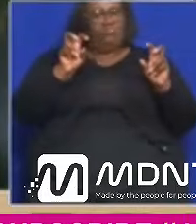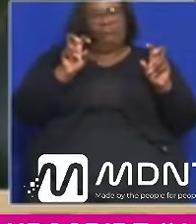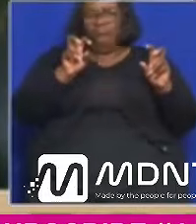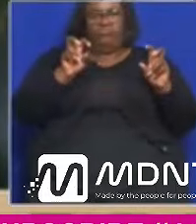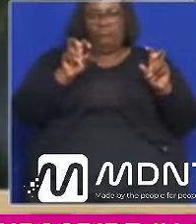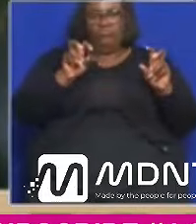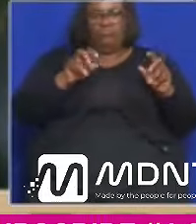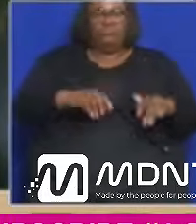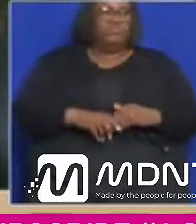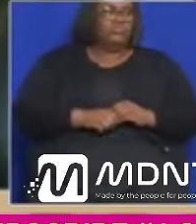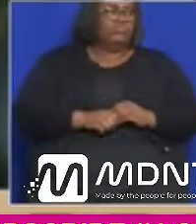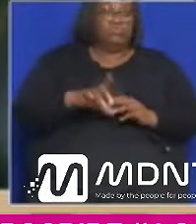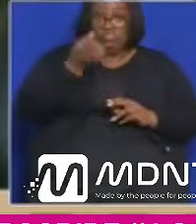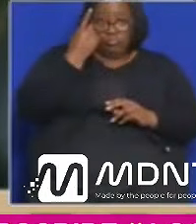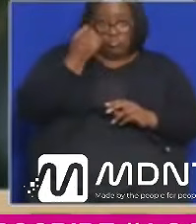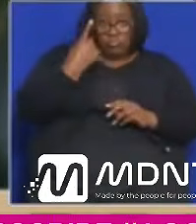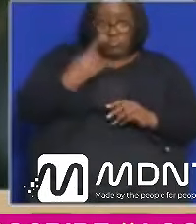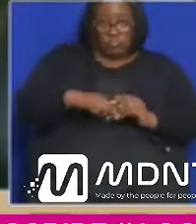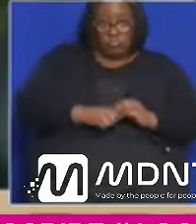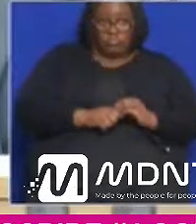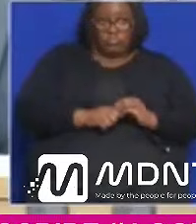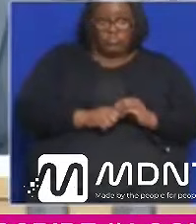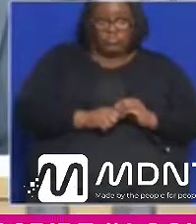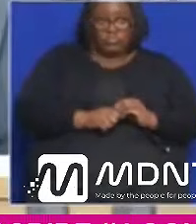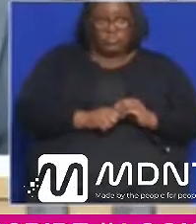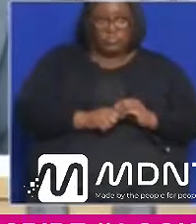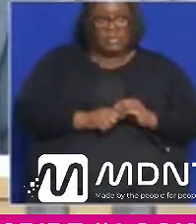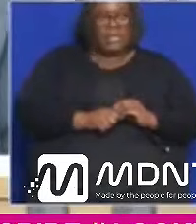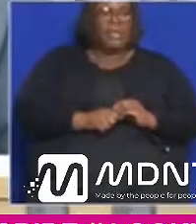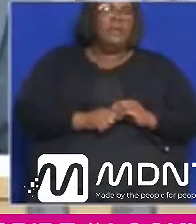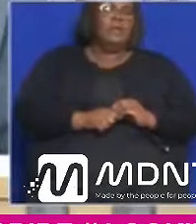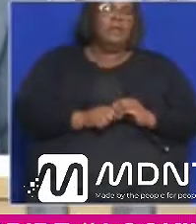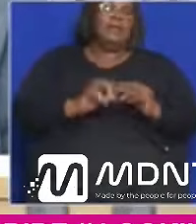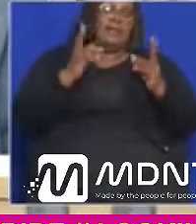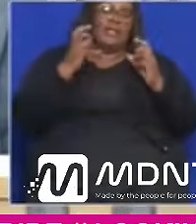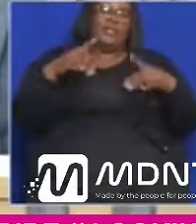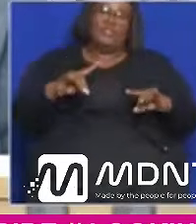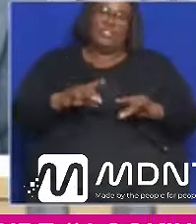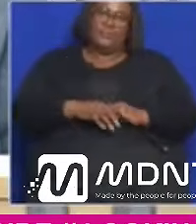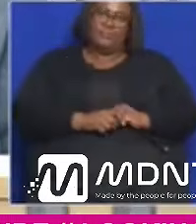Do you understand that? I hear you, Chairperson.